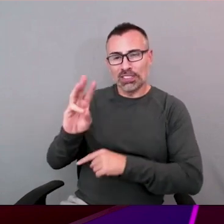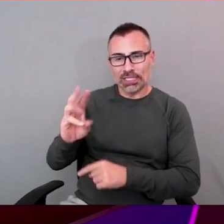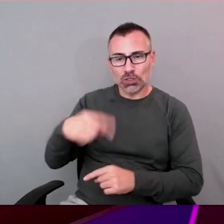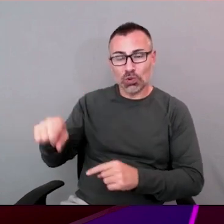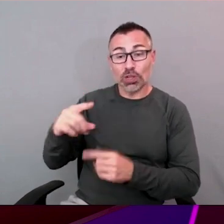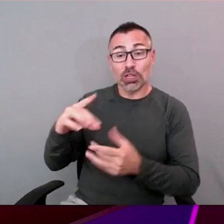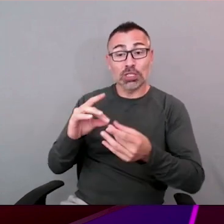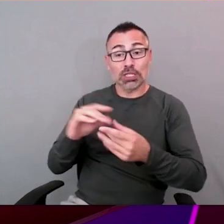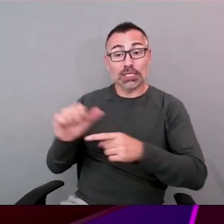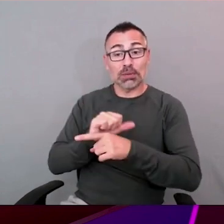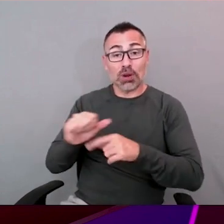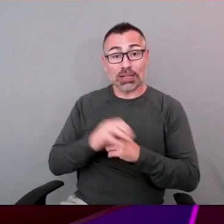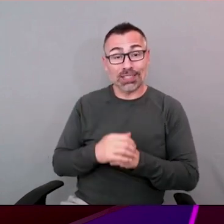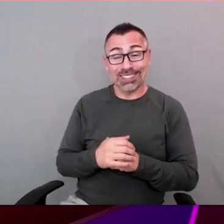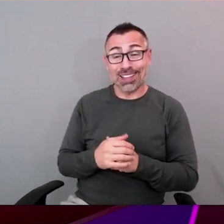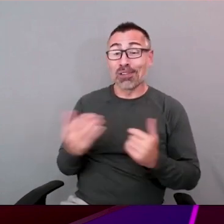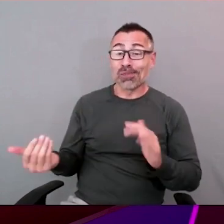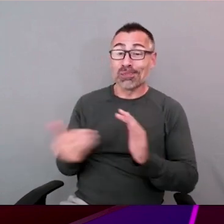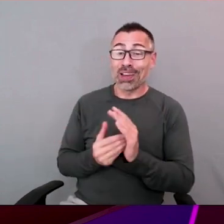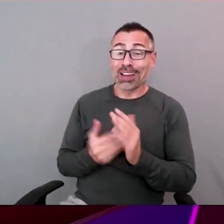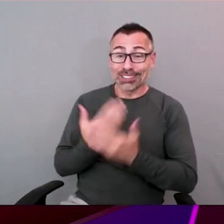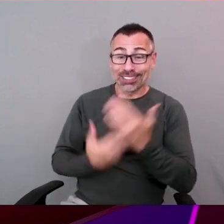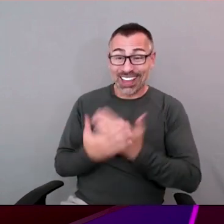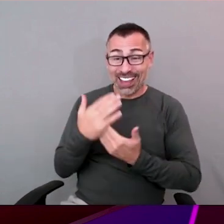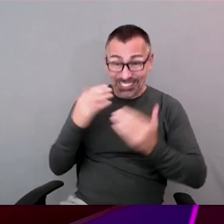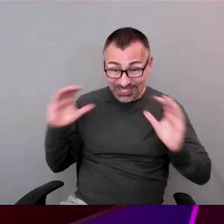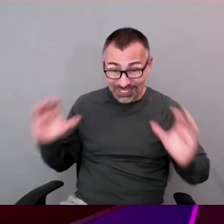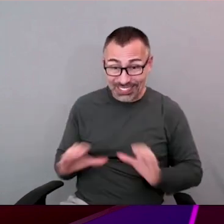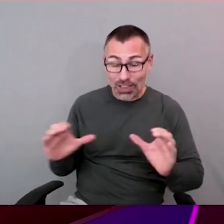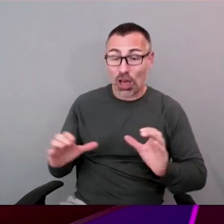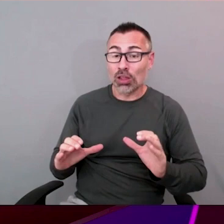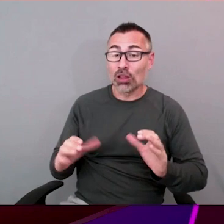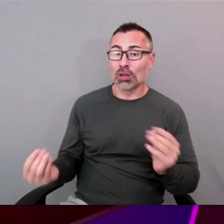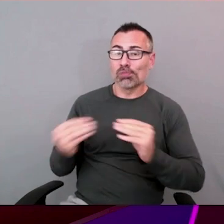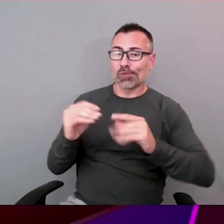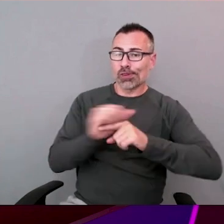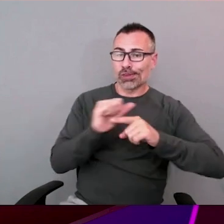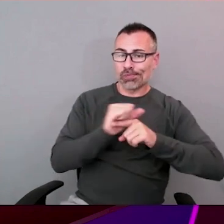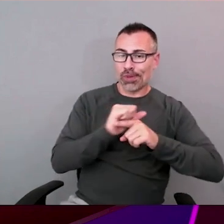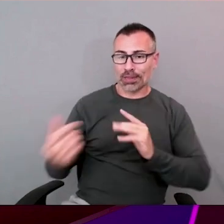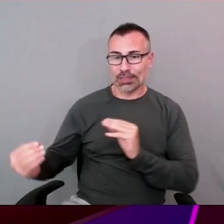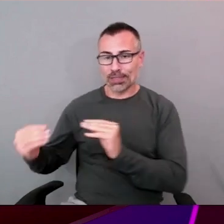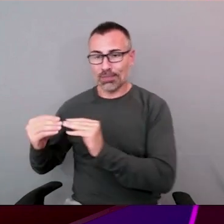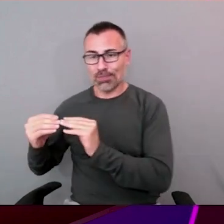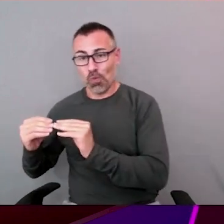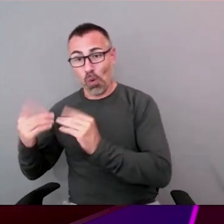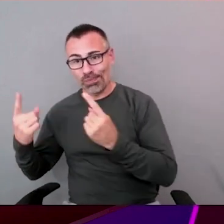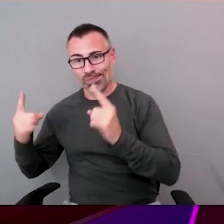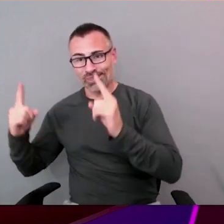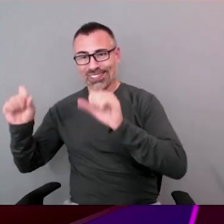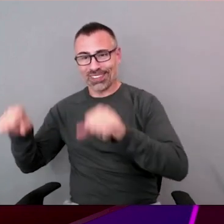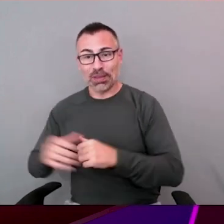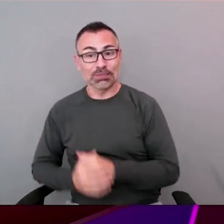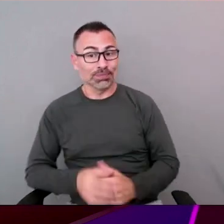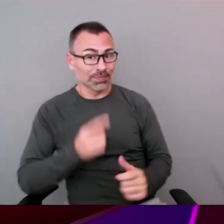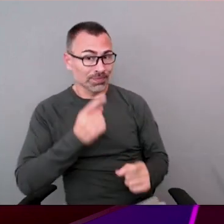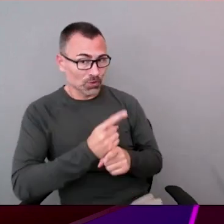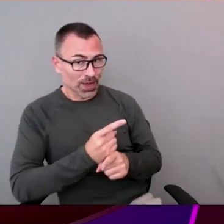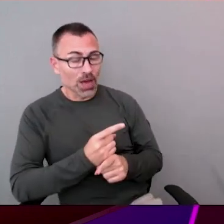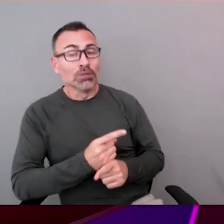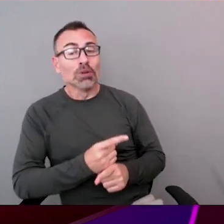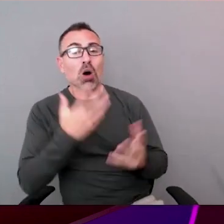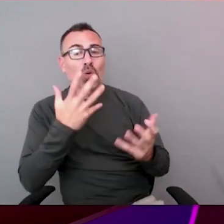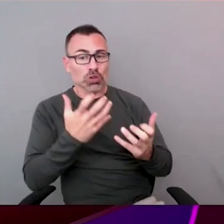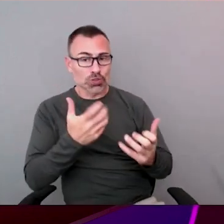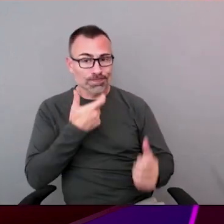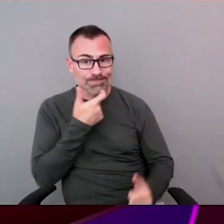the coming back to the hands-on component. Practice makes perfect. Absolutely right. So, would love to have you check out the series, watch